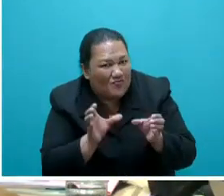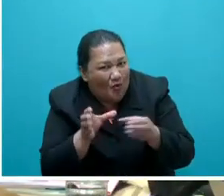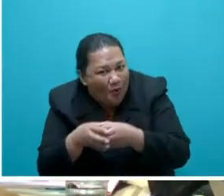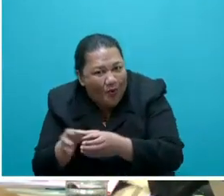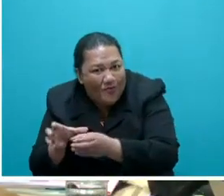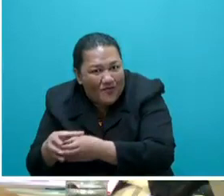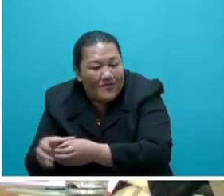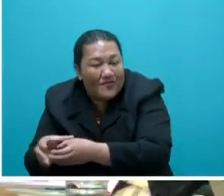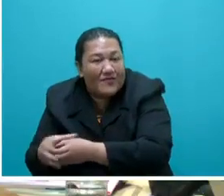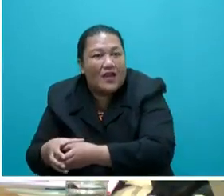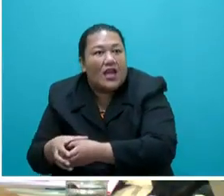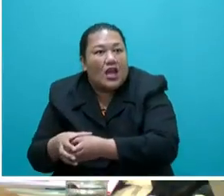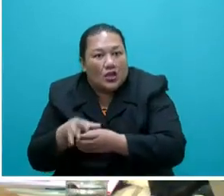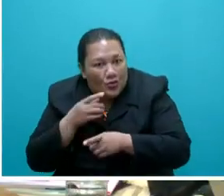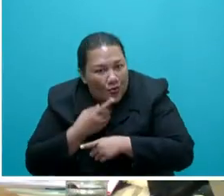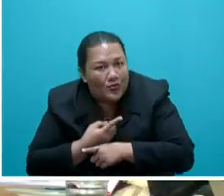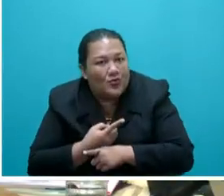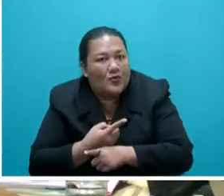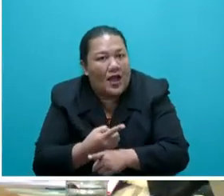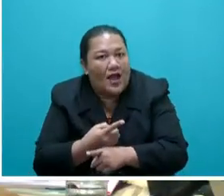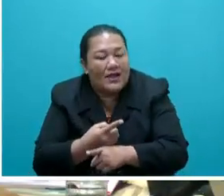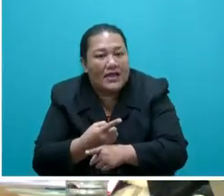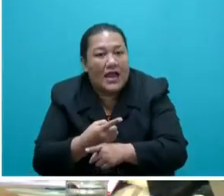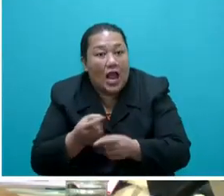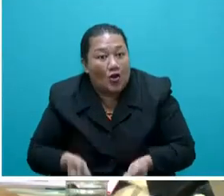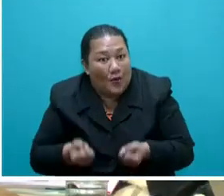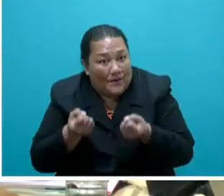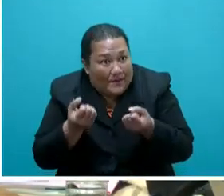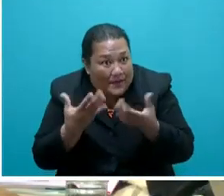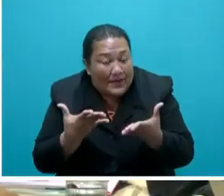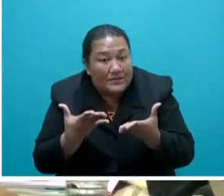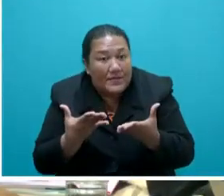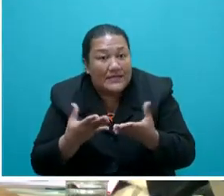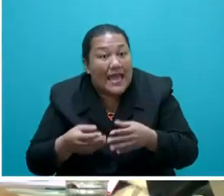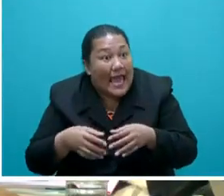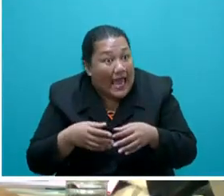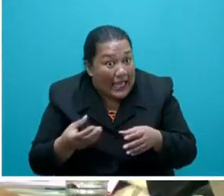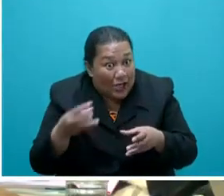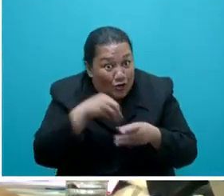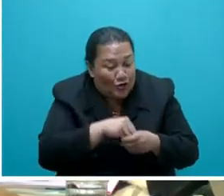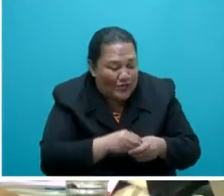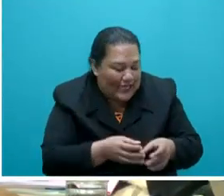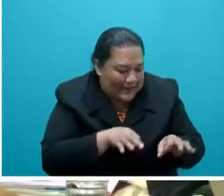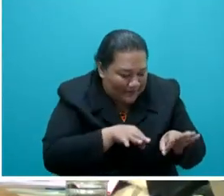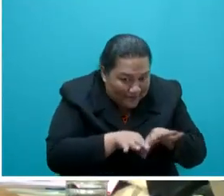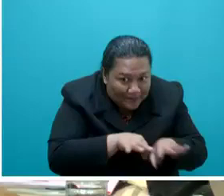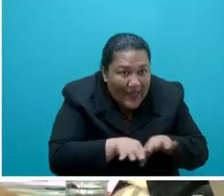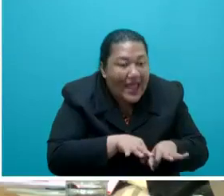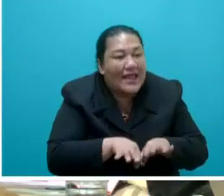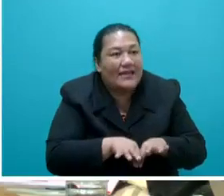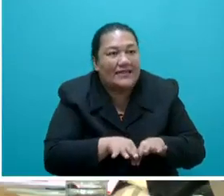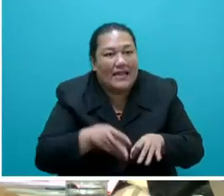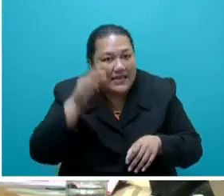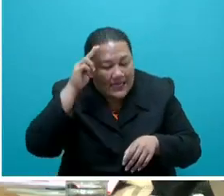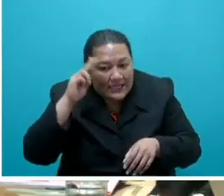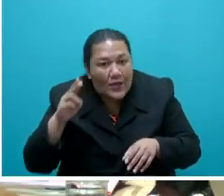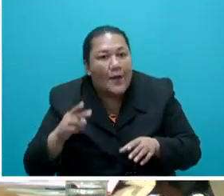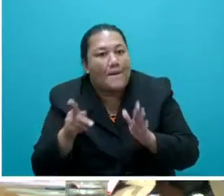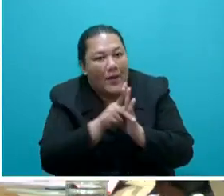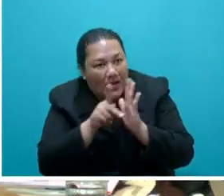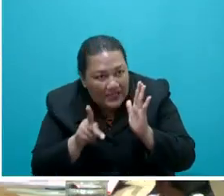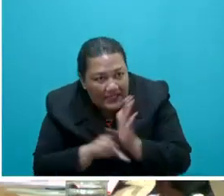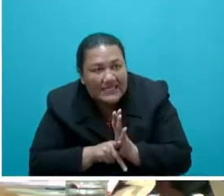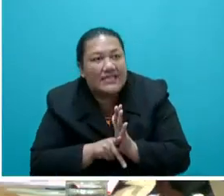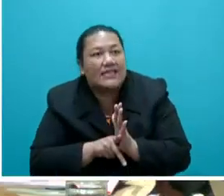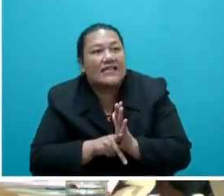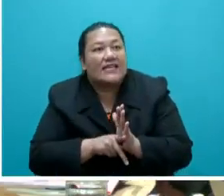and international guiding commitments, including the National Development Plan, the National Gender Policy, the Convention on the Elimination